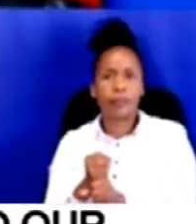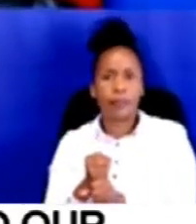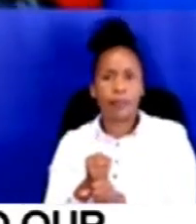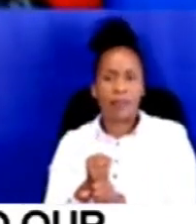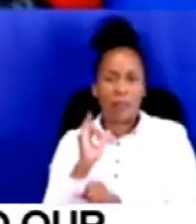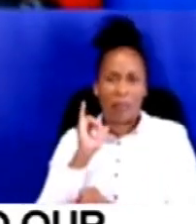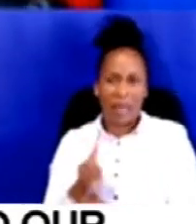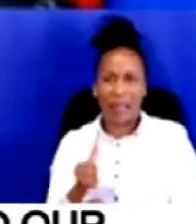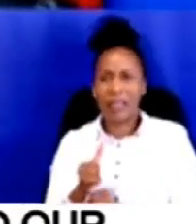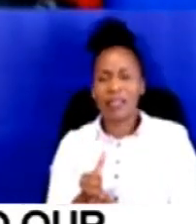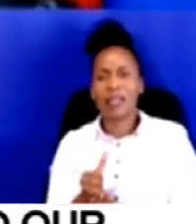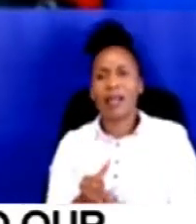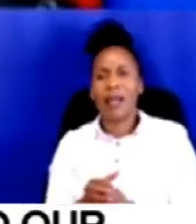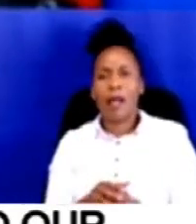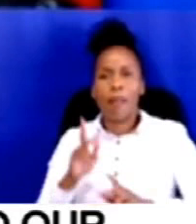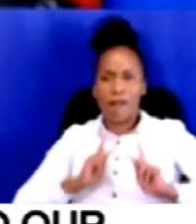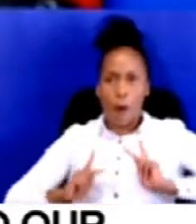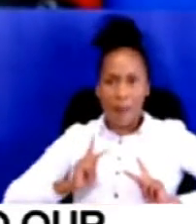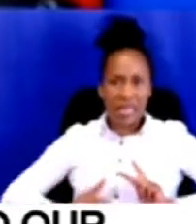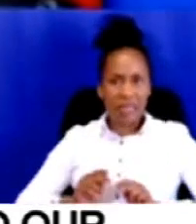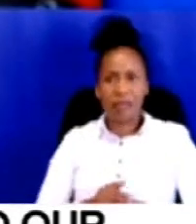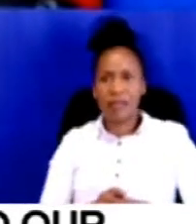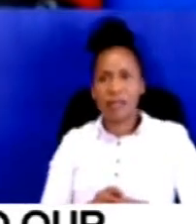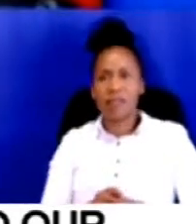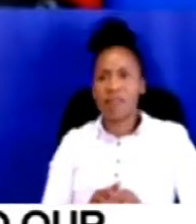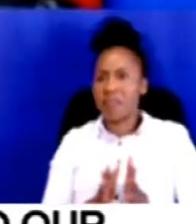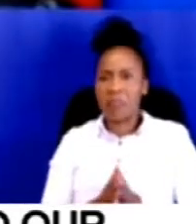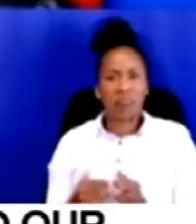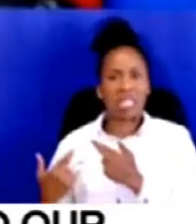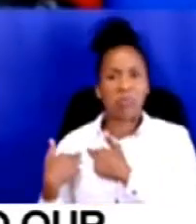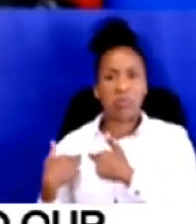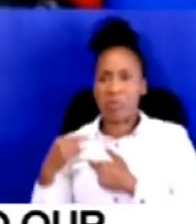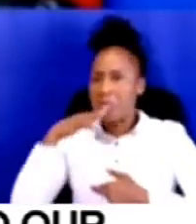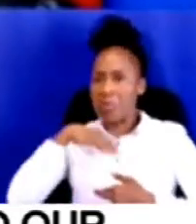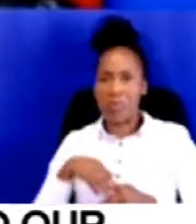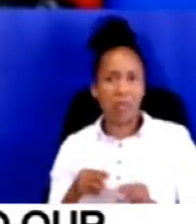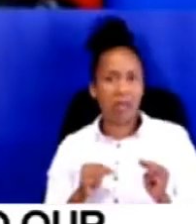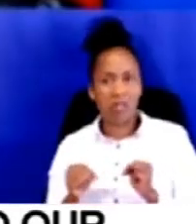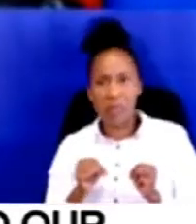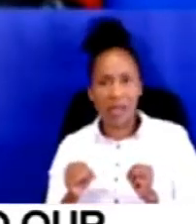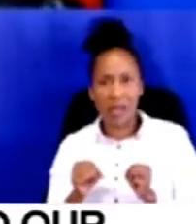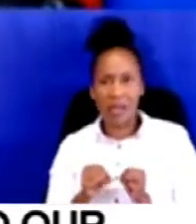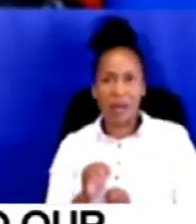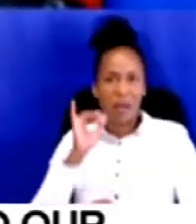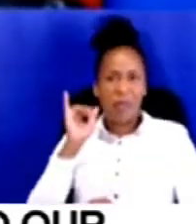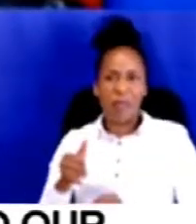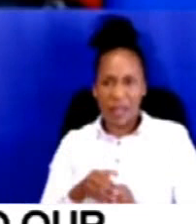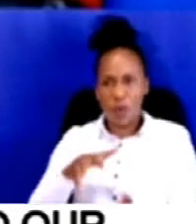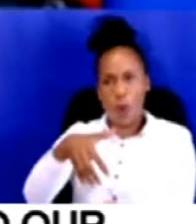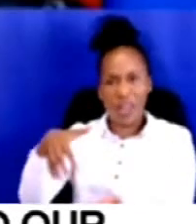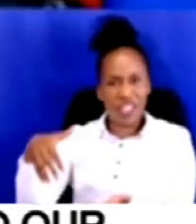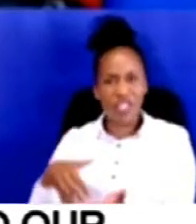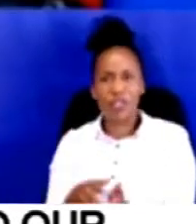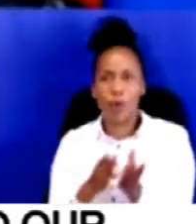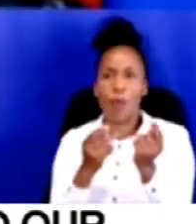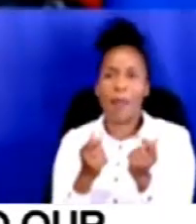poor performance, lack of consequence management, poor collections of revenue, and poor